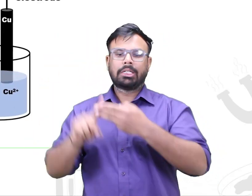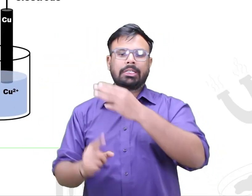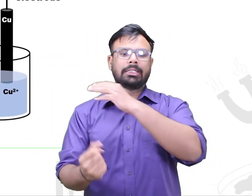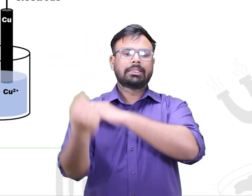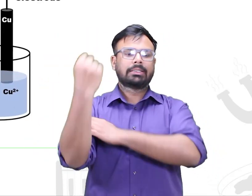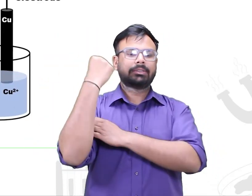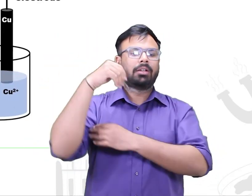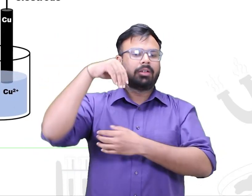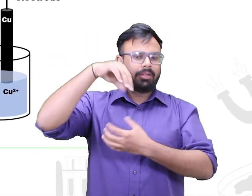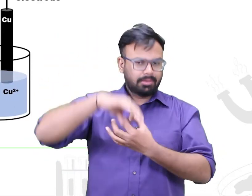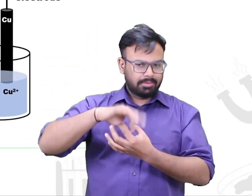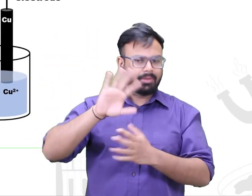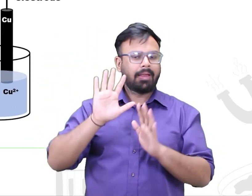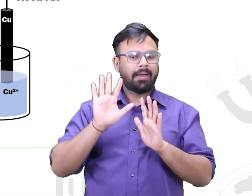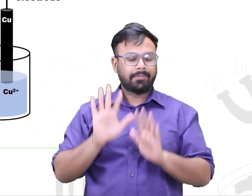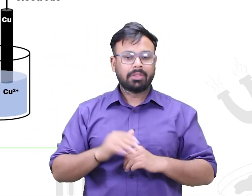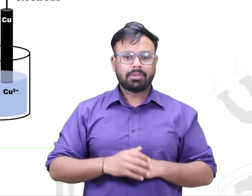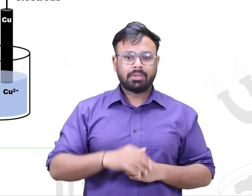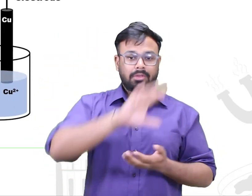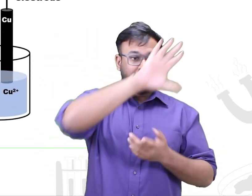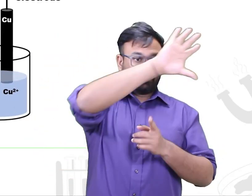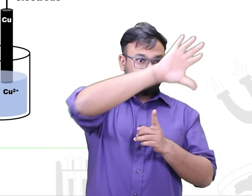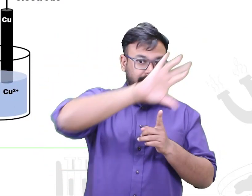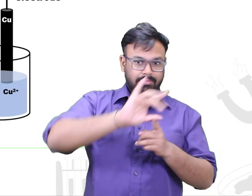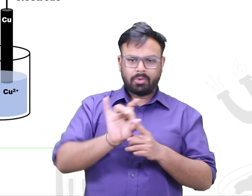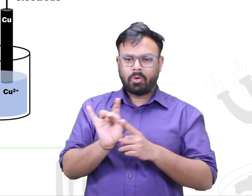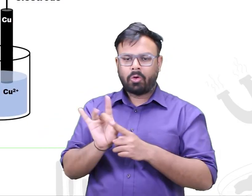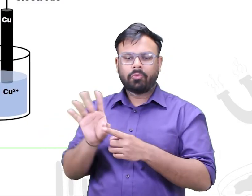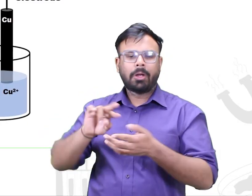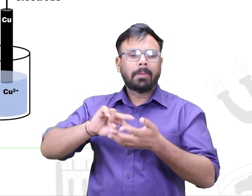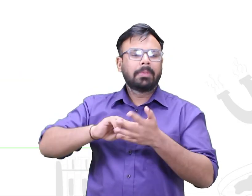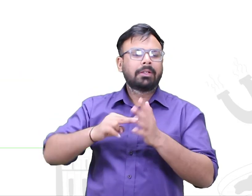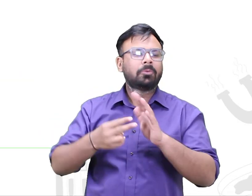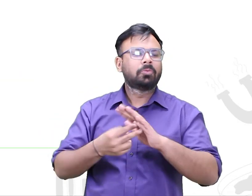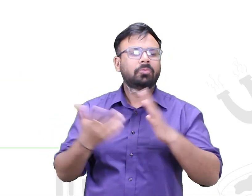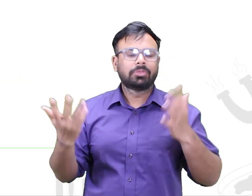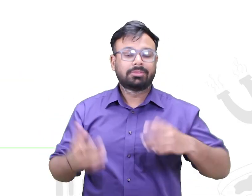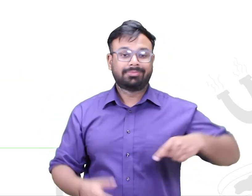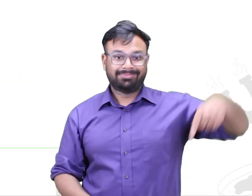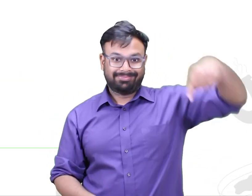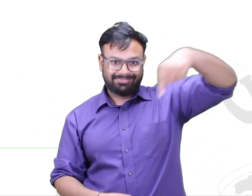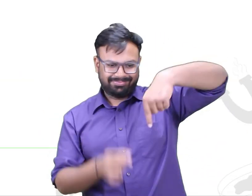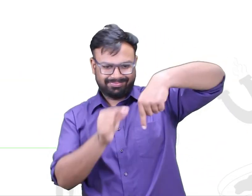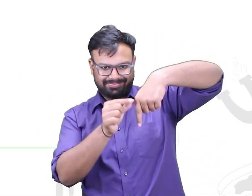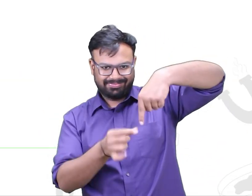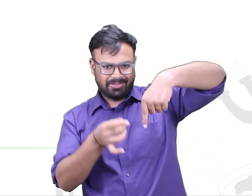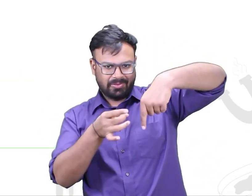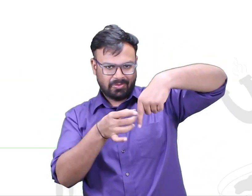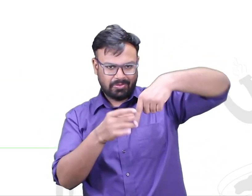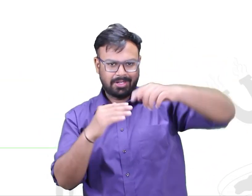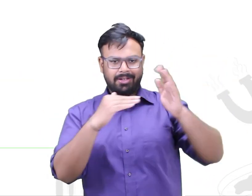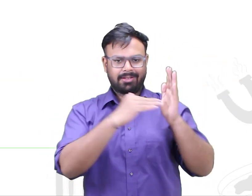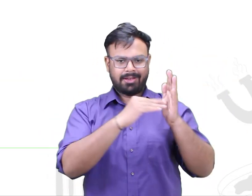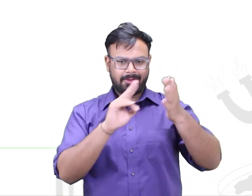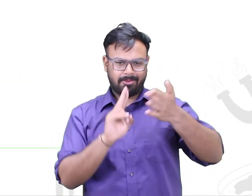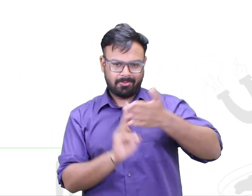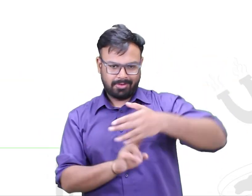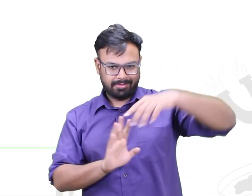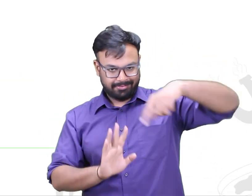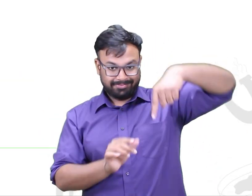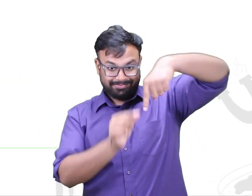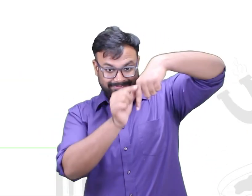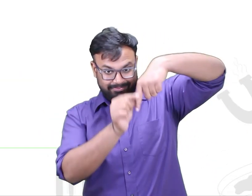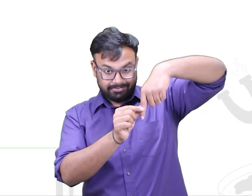is released during the spontaneous redox reaction in two half cells. Half cell consists of metallic electrode dipped into